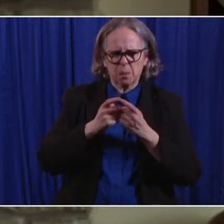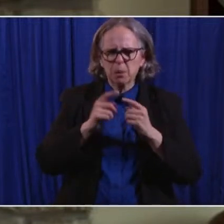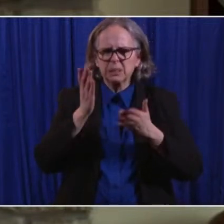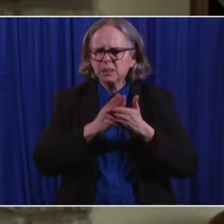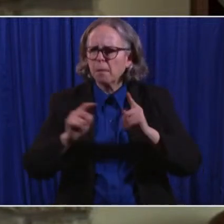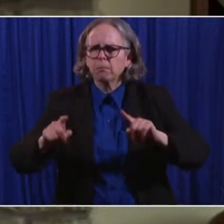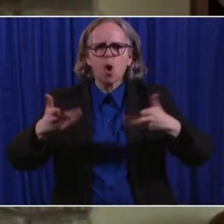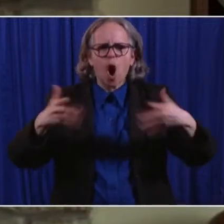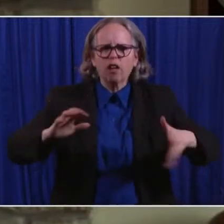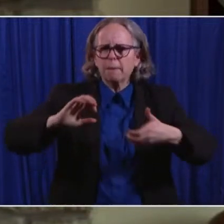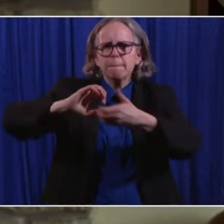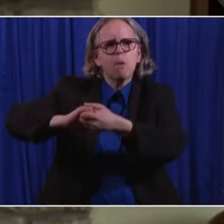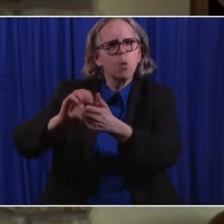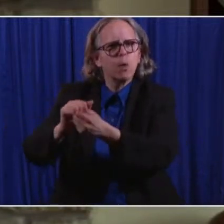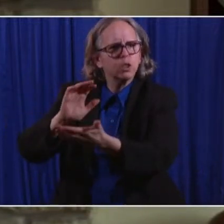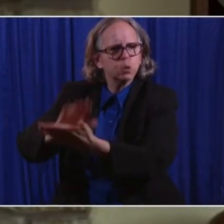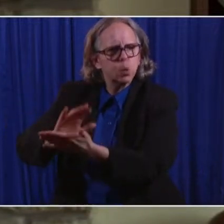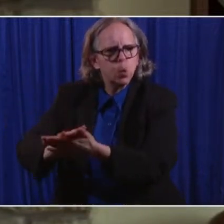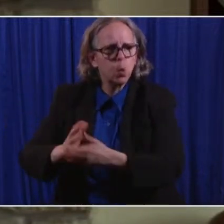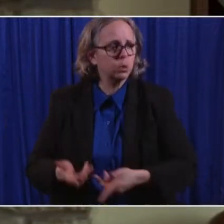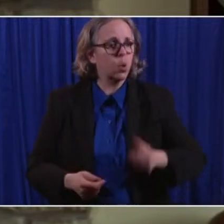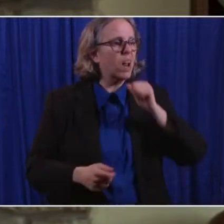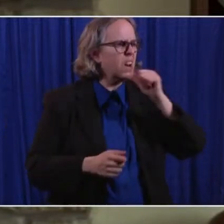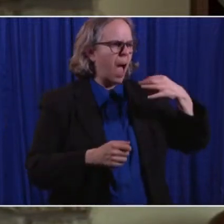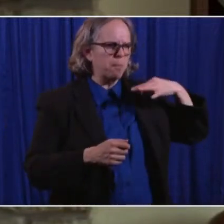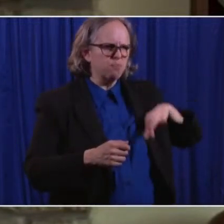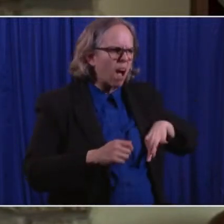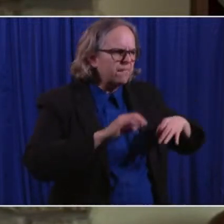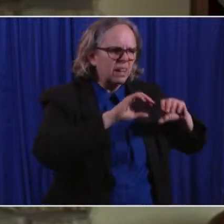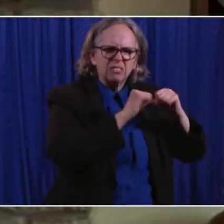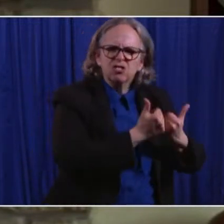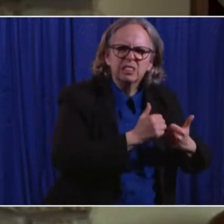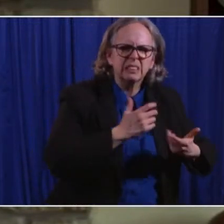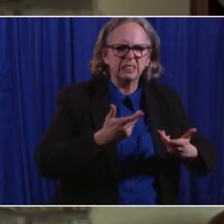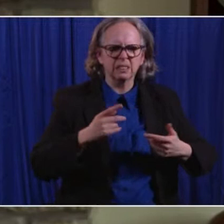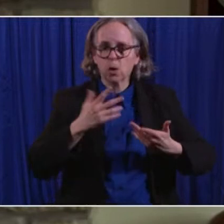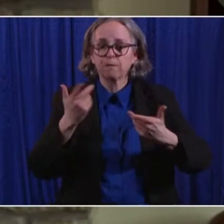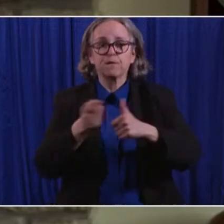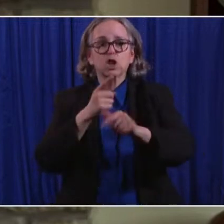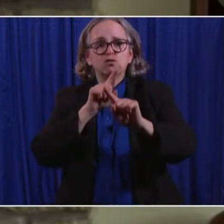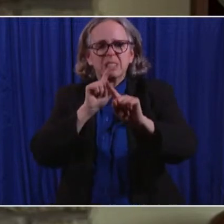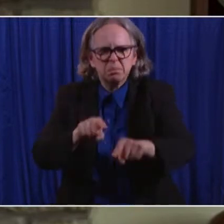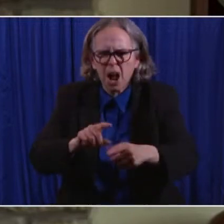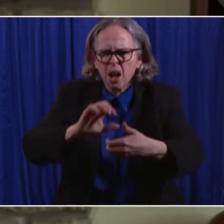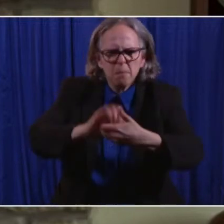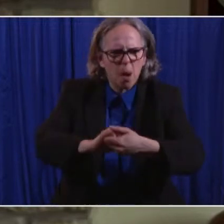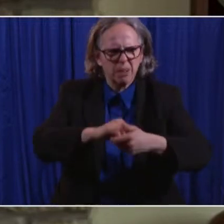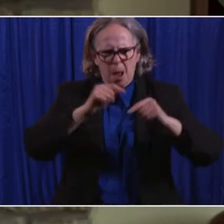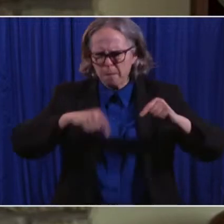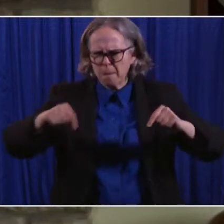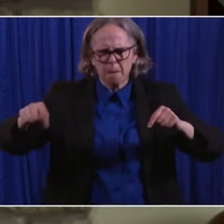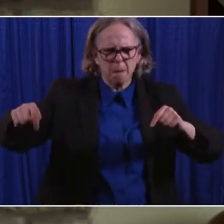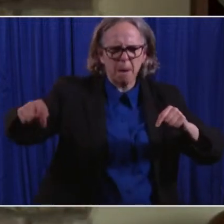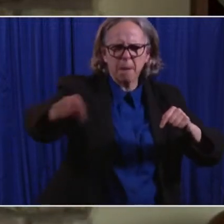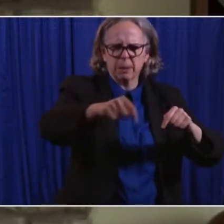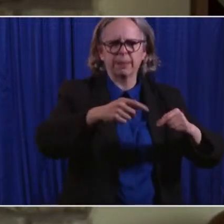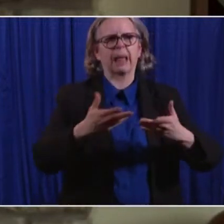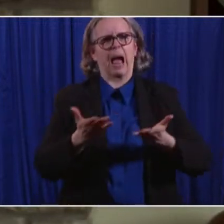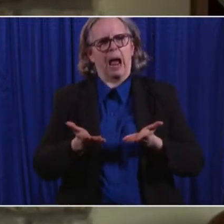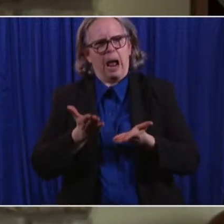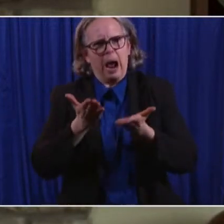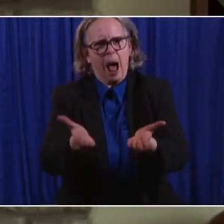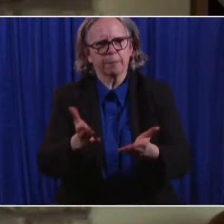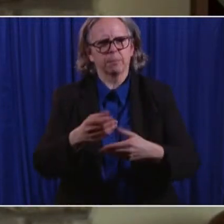nonprofit organizations and first responders to provide these tests. So the vast majority of our local health departments now